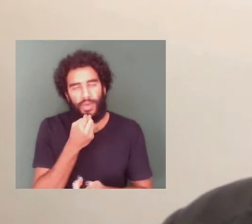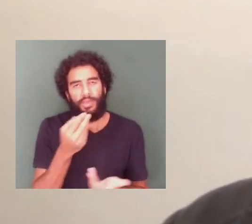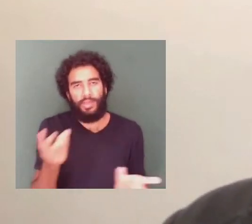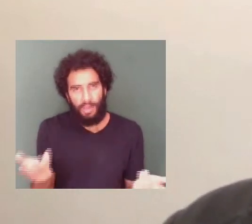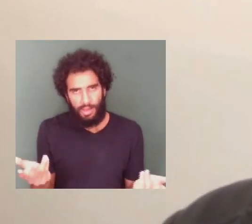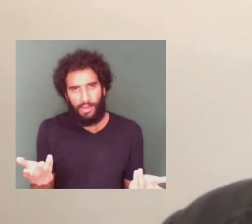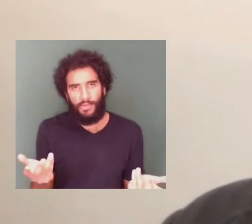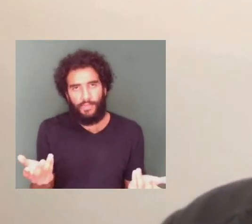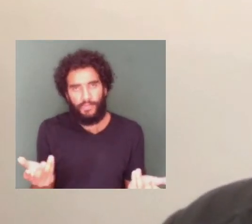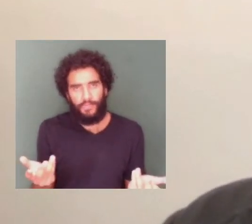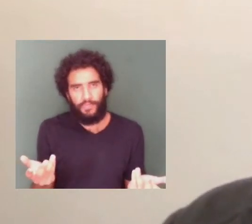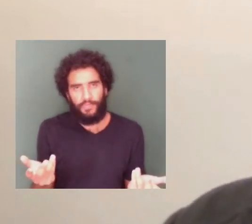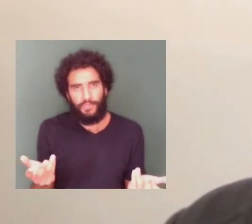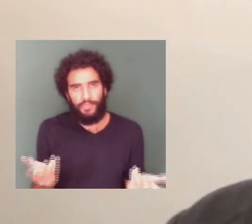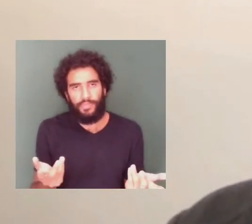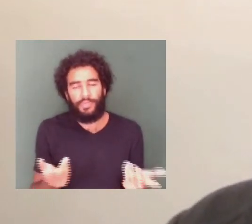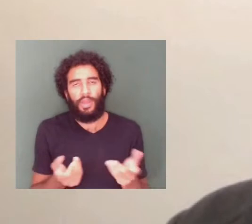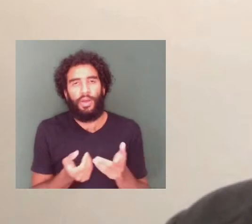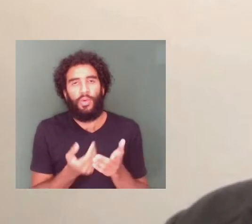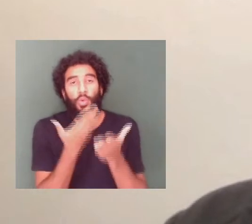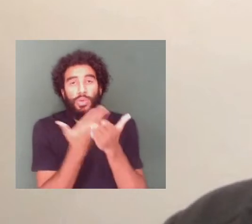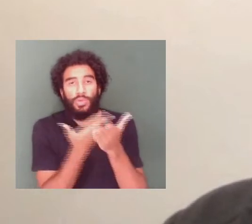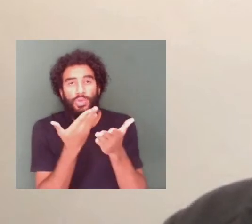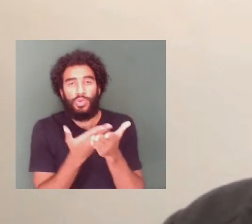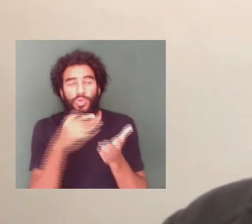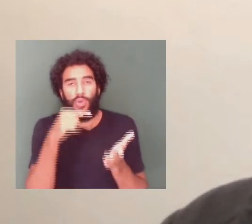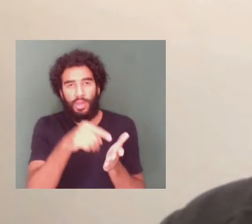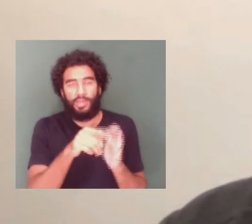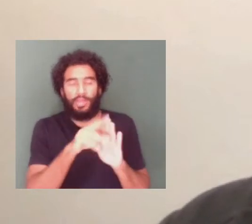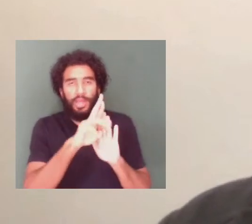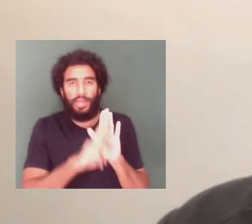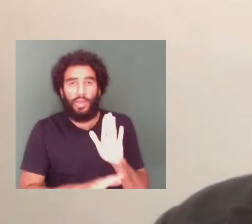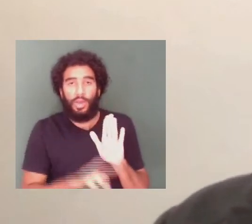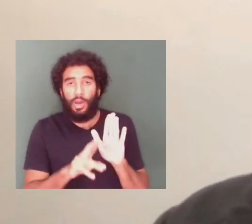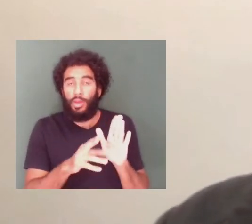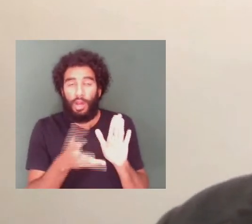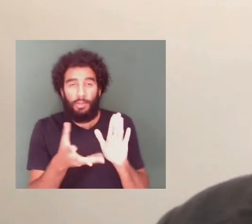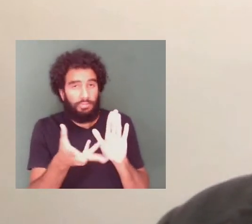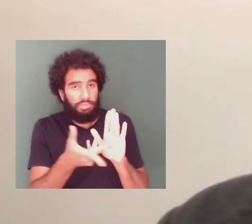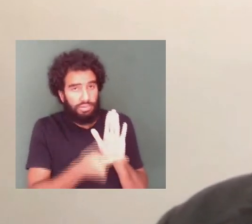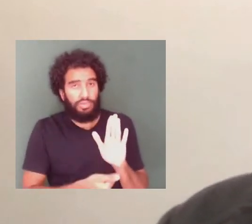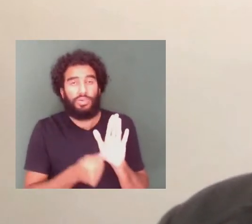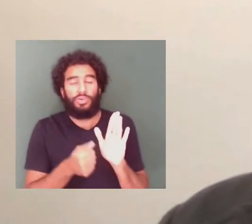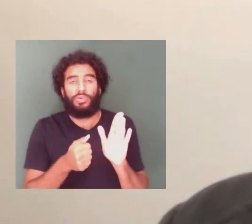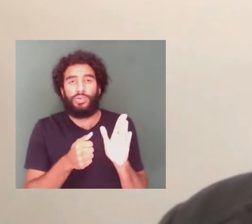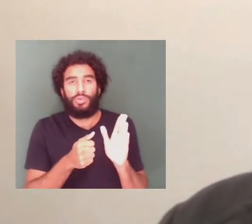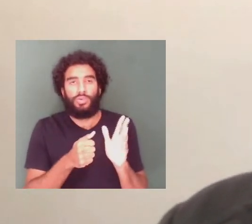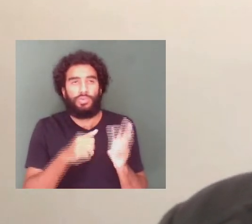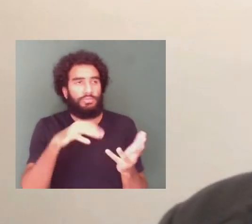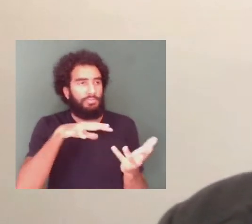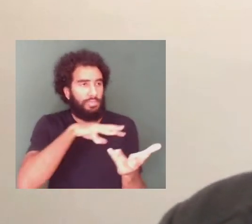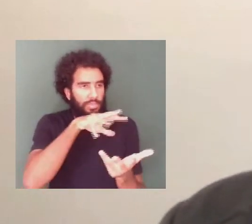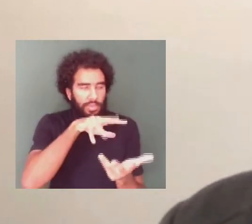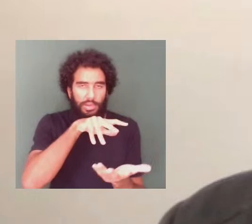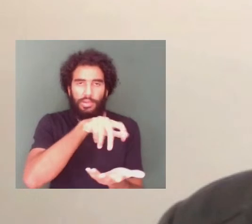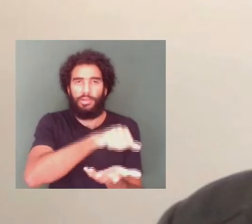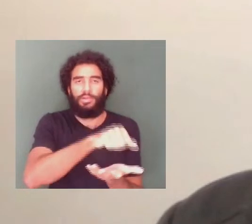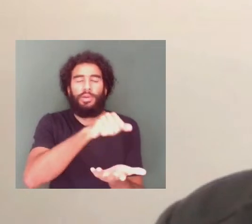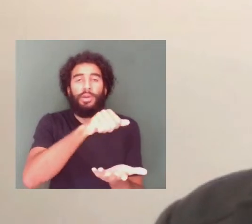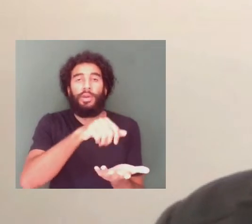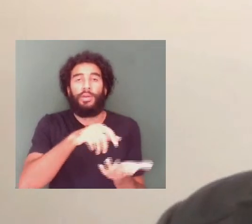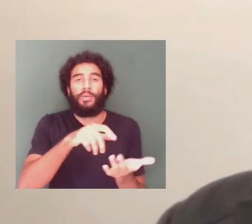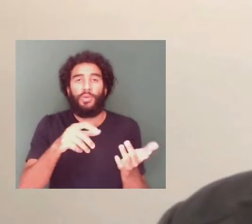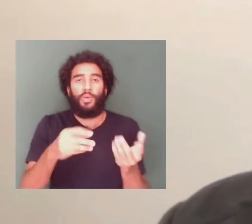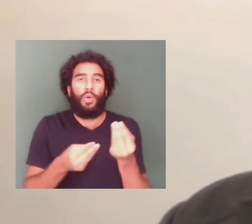What can we do so that we can make the best of the launch of this study, of this report that is so broad and